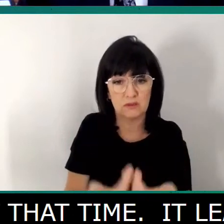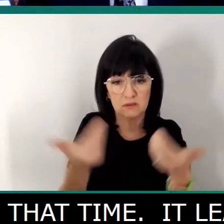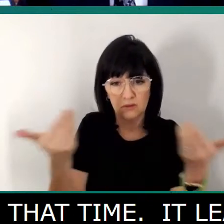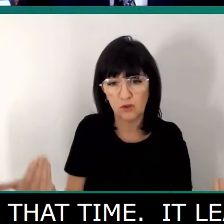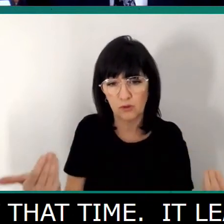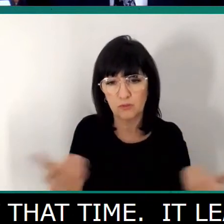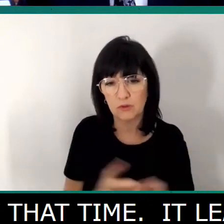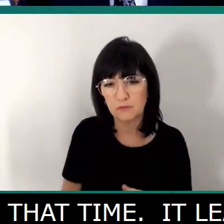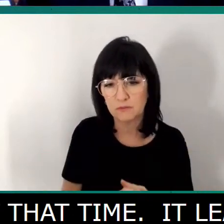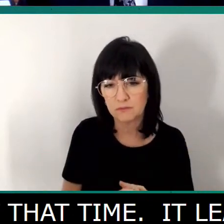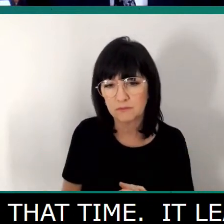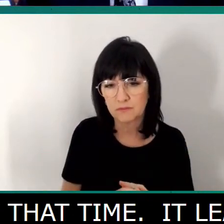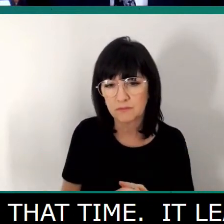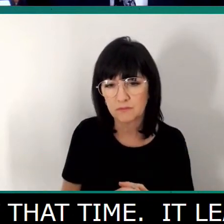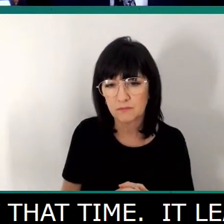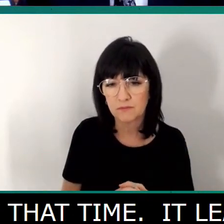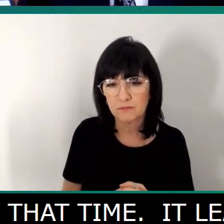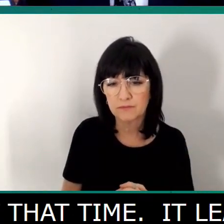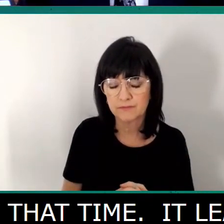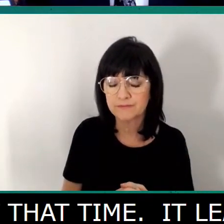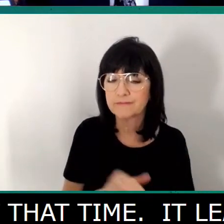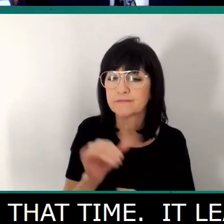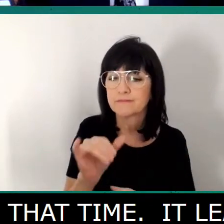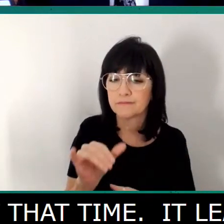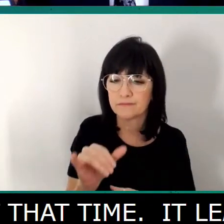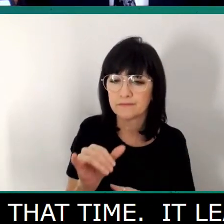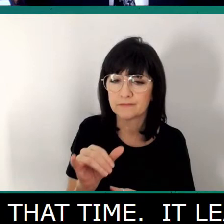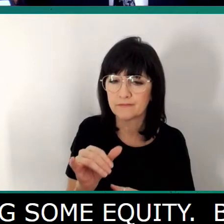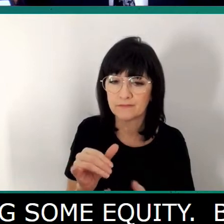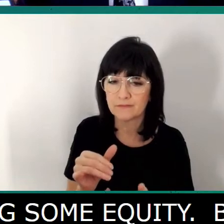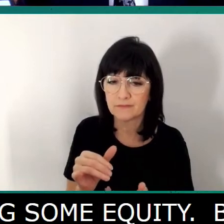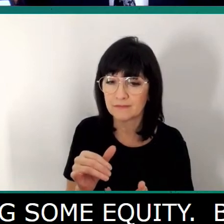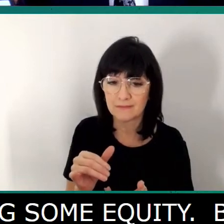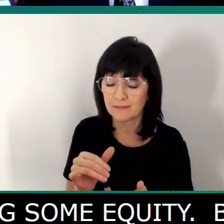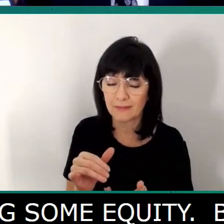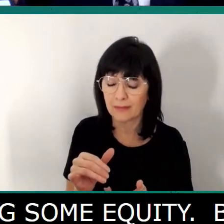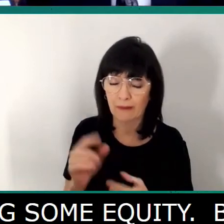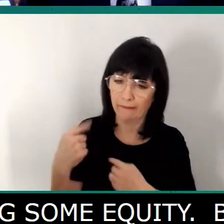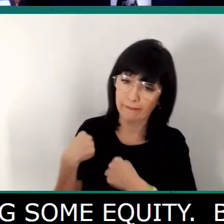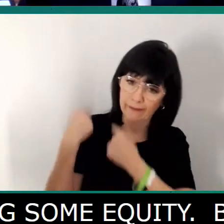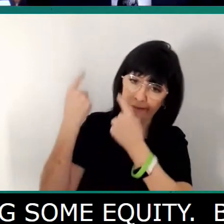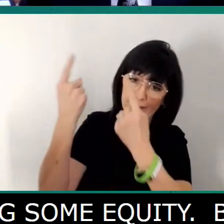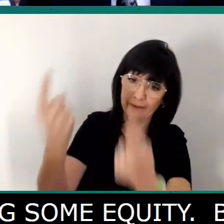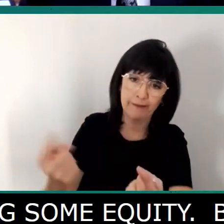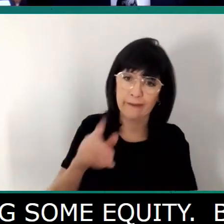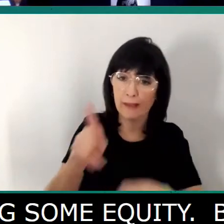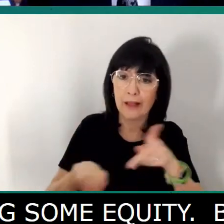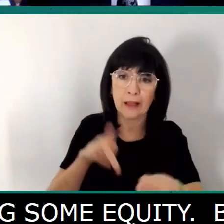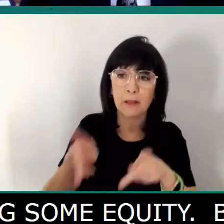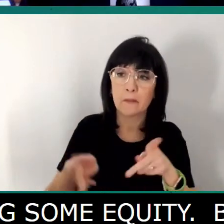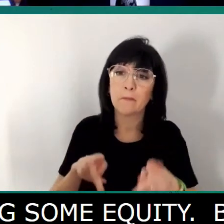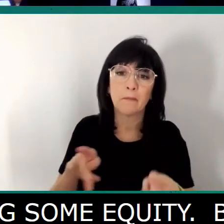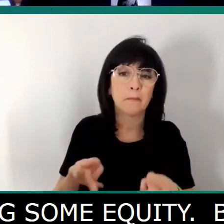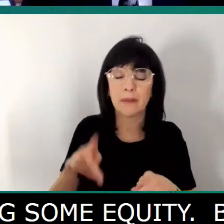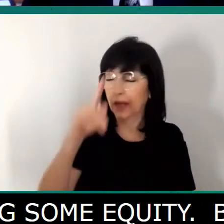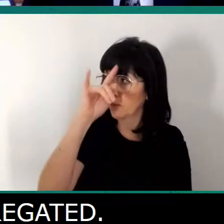there's one constant there, and people don't want to pay school taxes.